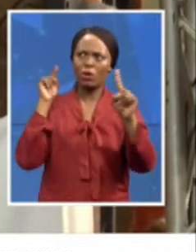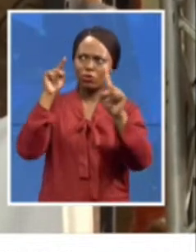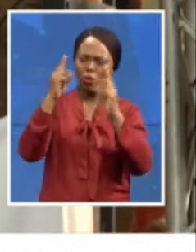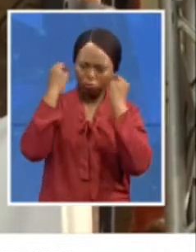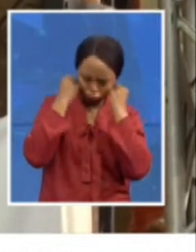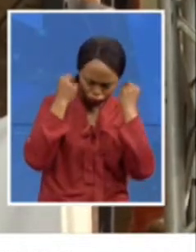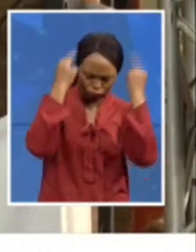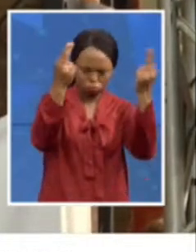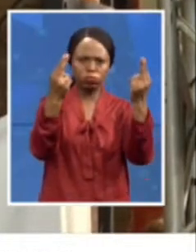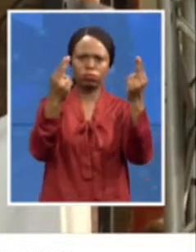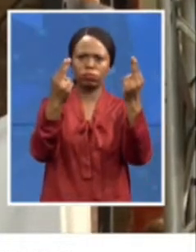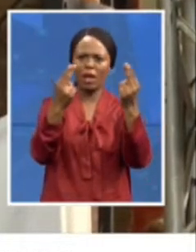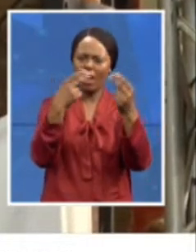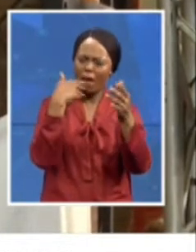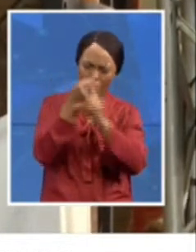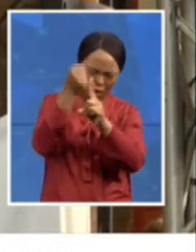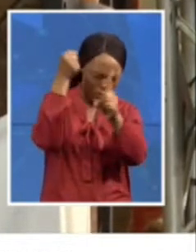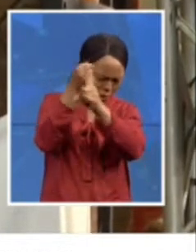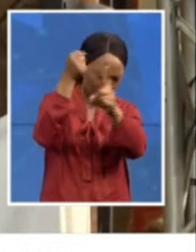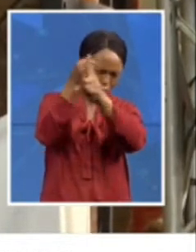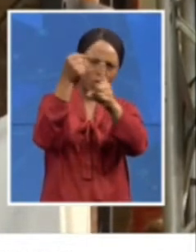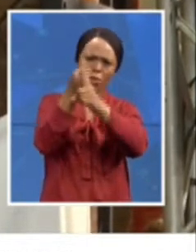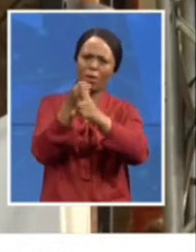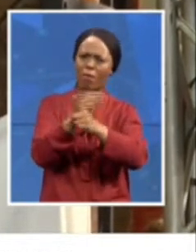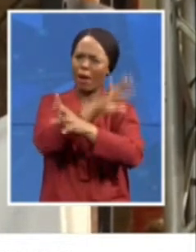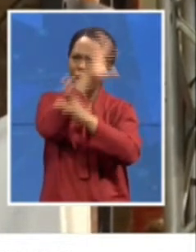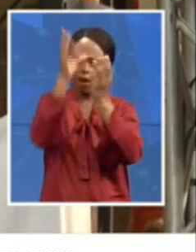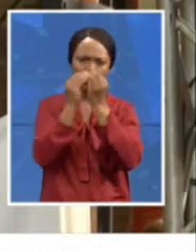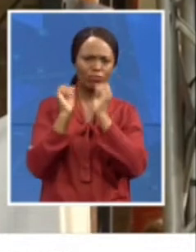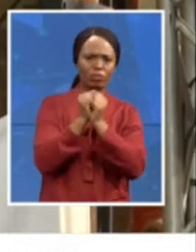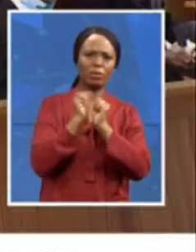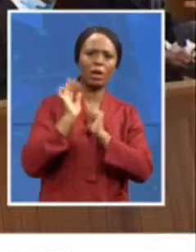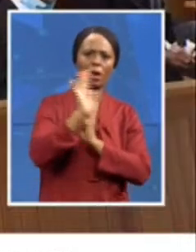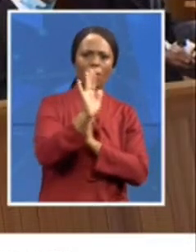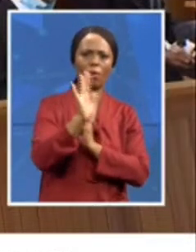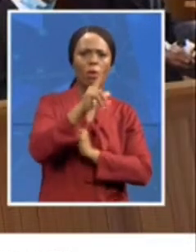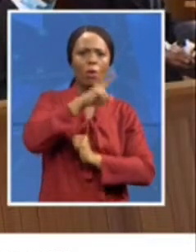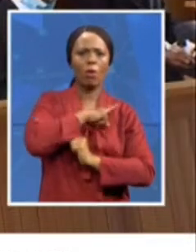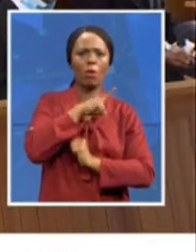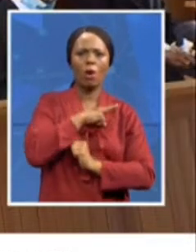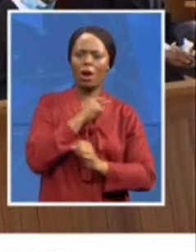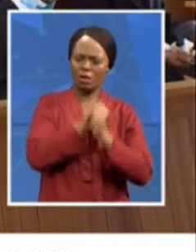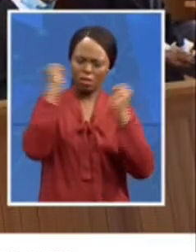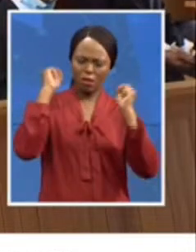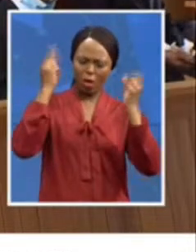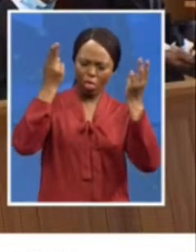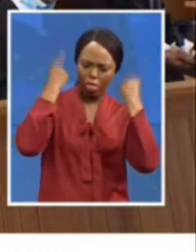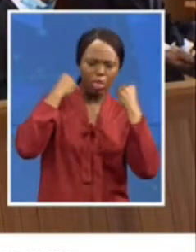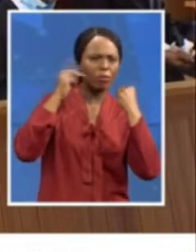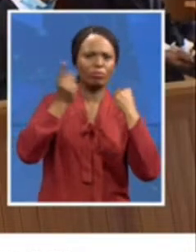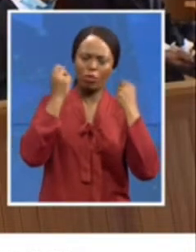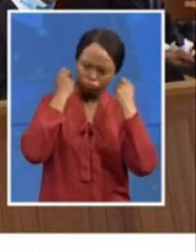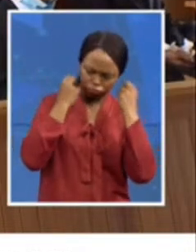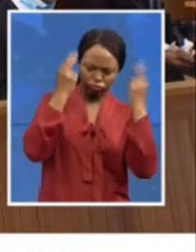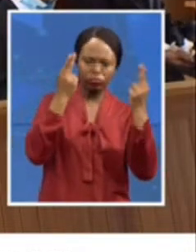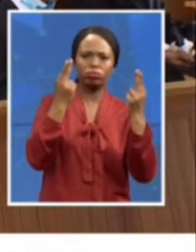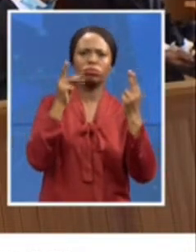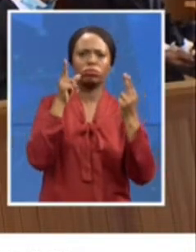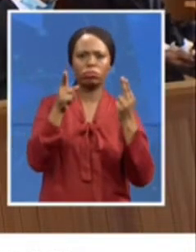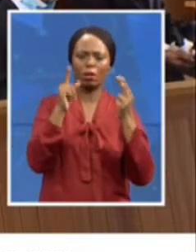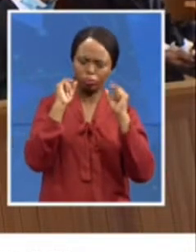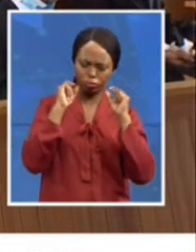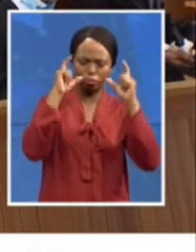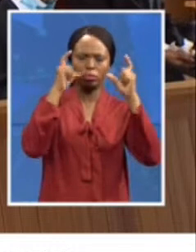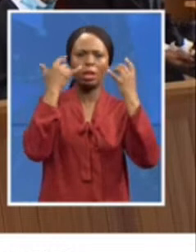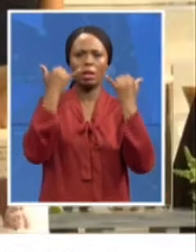to replenish your own cup, or taking stock of your unresolved ordeals and settling spectres before they haunted our intimate bonds.